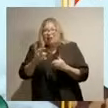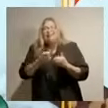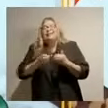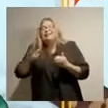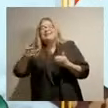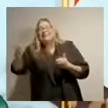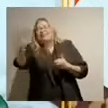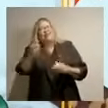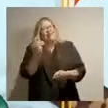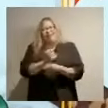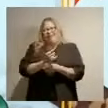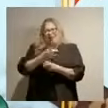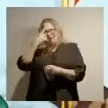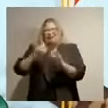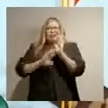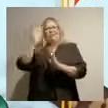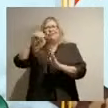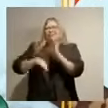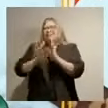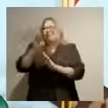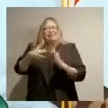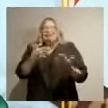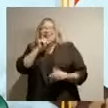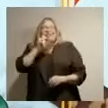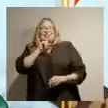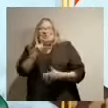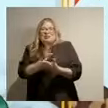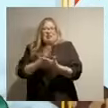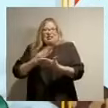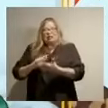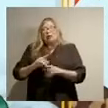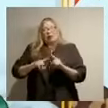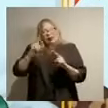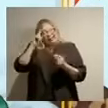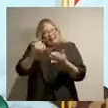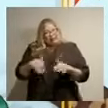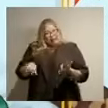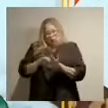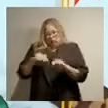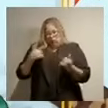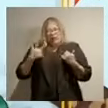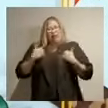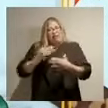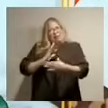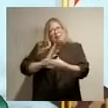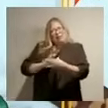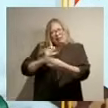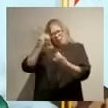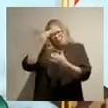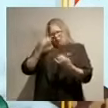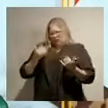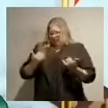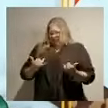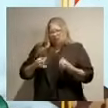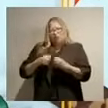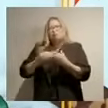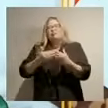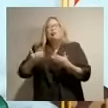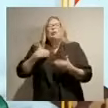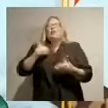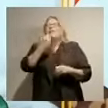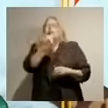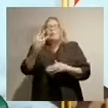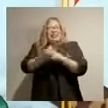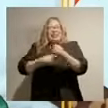I do think it's important that we have a medium-term mindset. We have multi-year budgets, as you know, with projections, which are